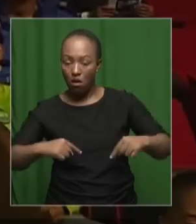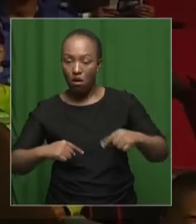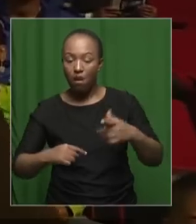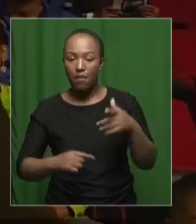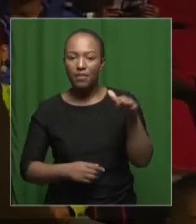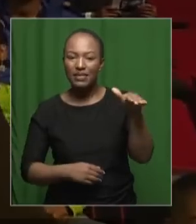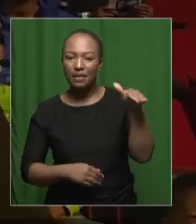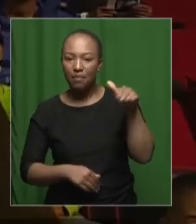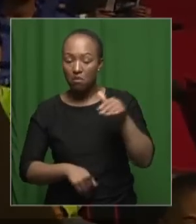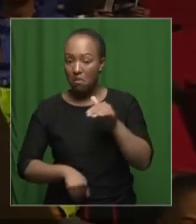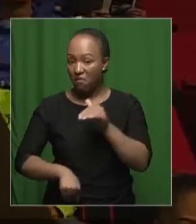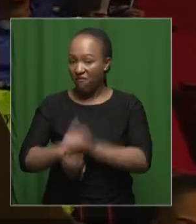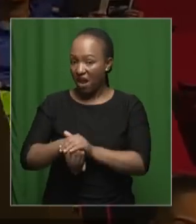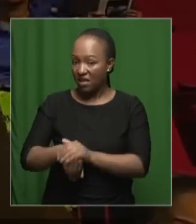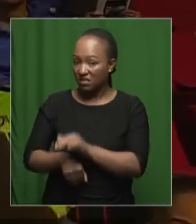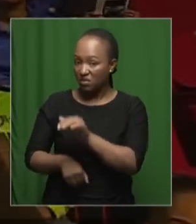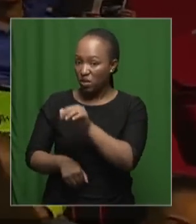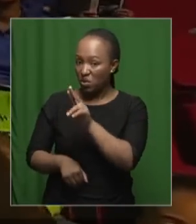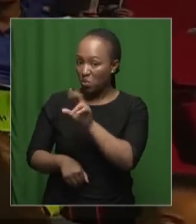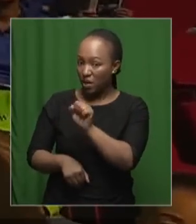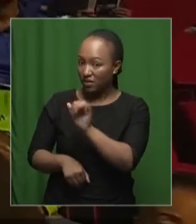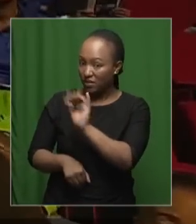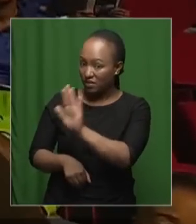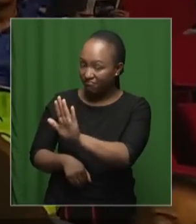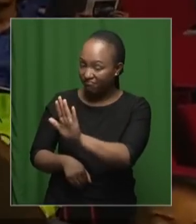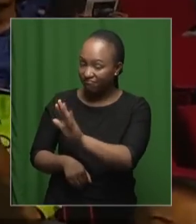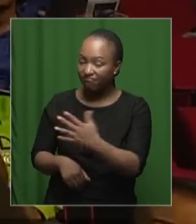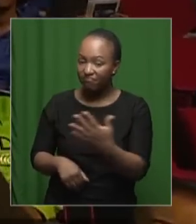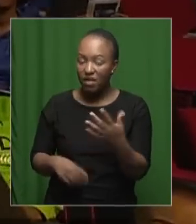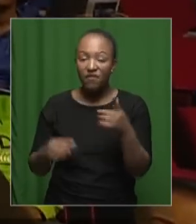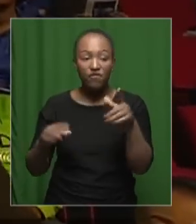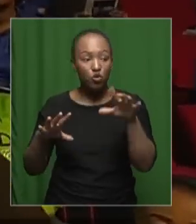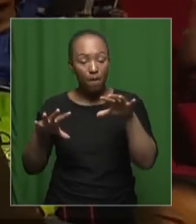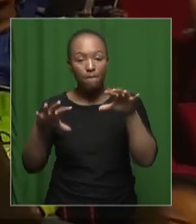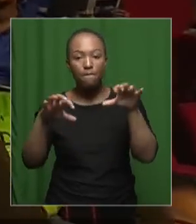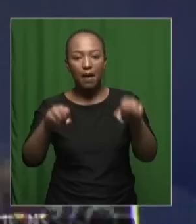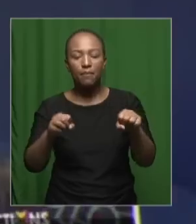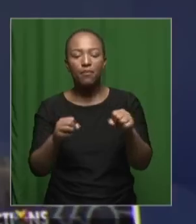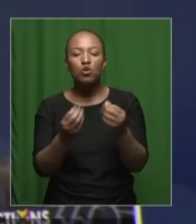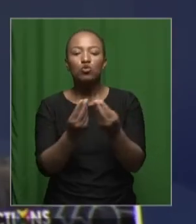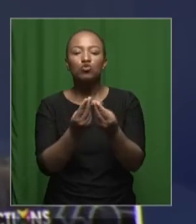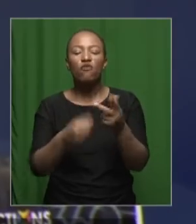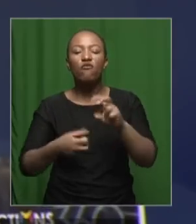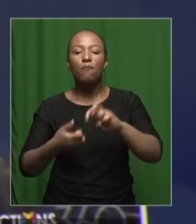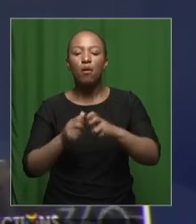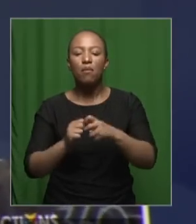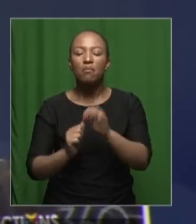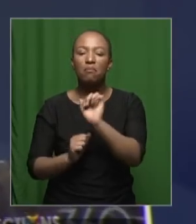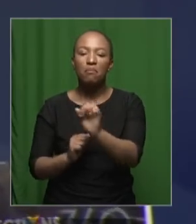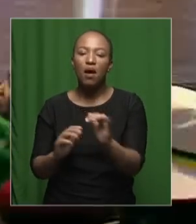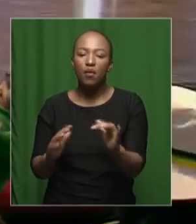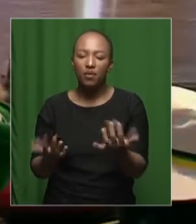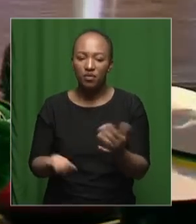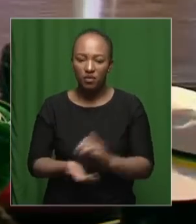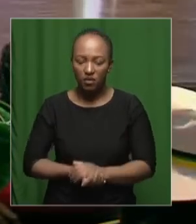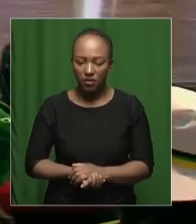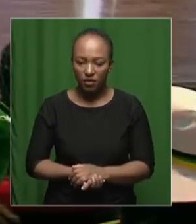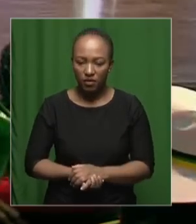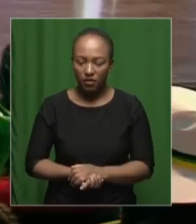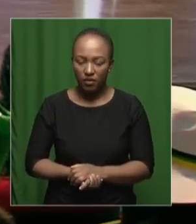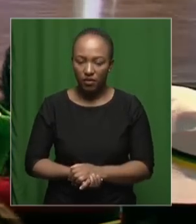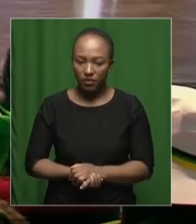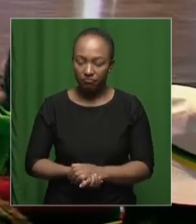your friends are with the US? And if you come into power, how are you going to solve the issue of them coming in? Thank you very much indeed.